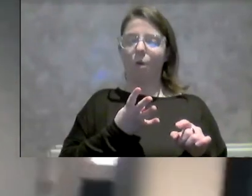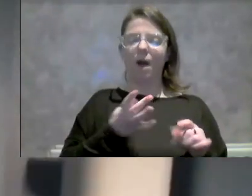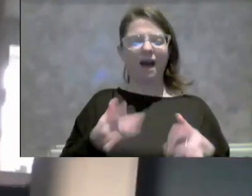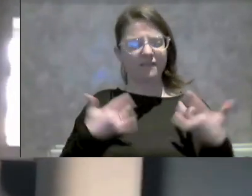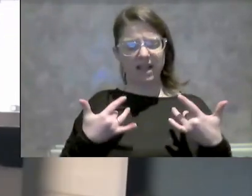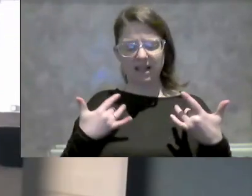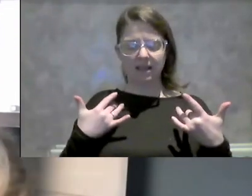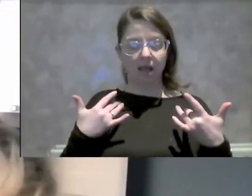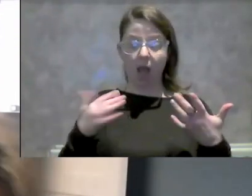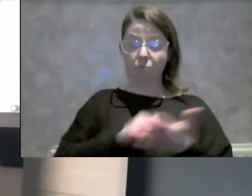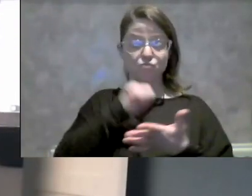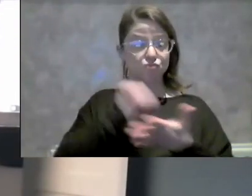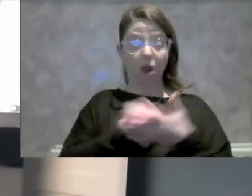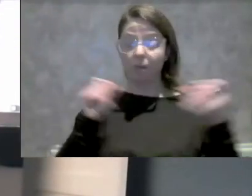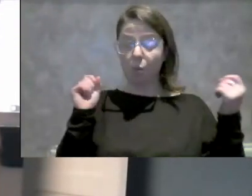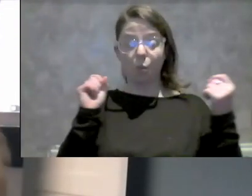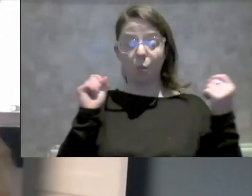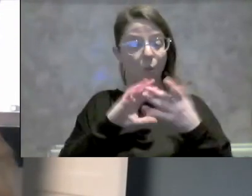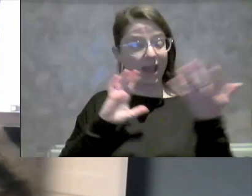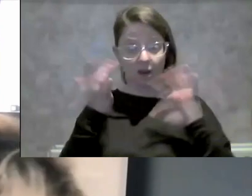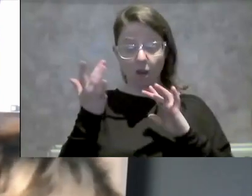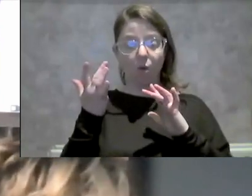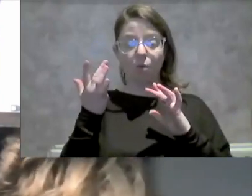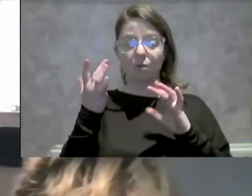weirdo, disposable and different.